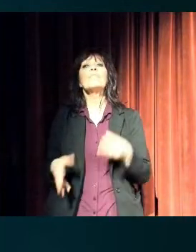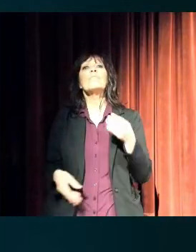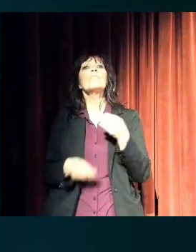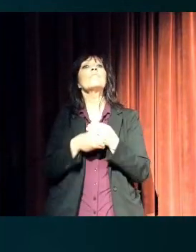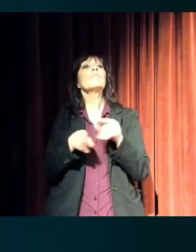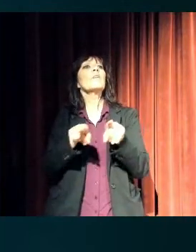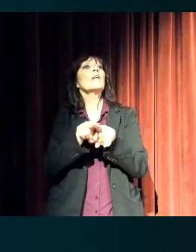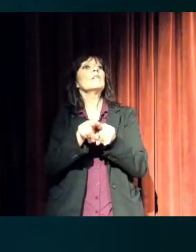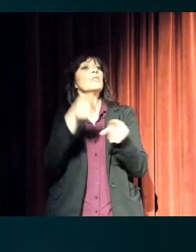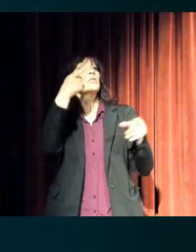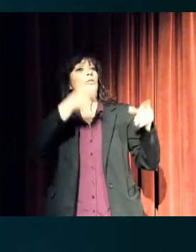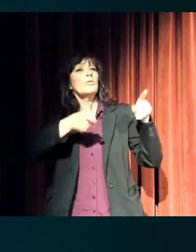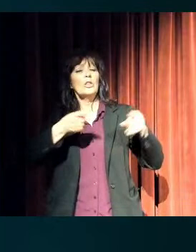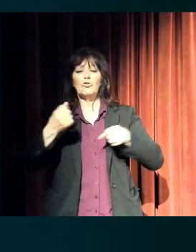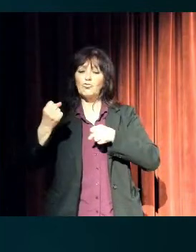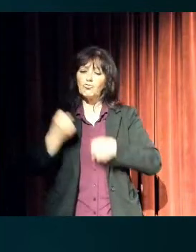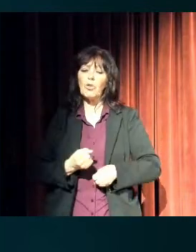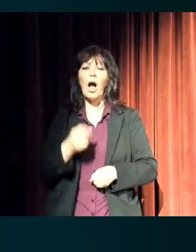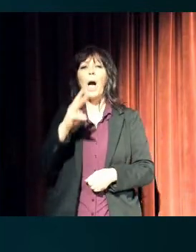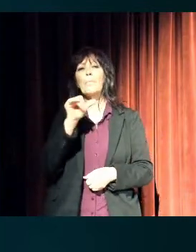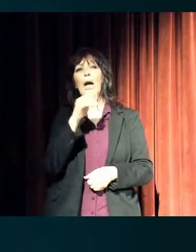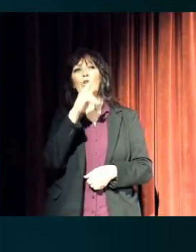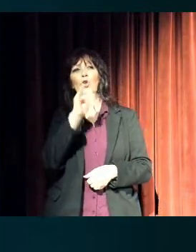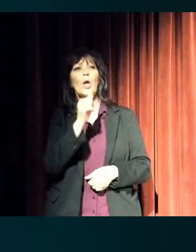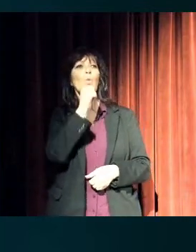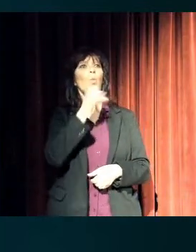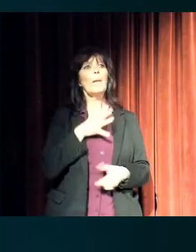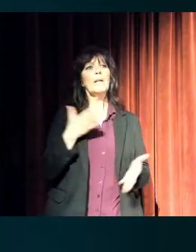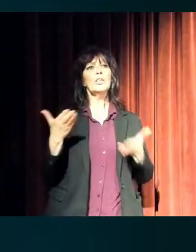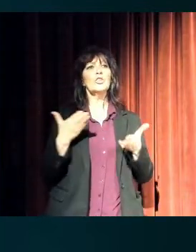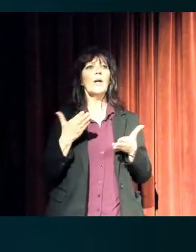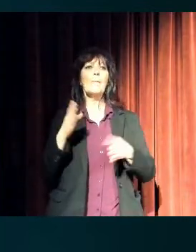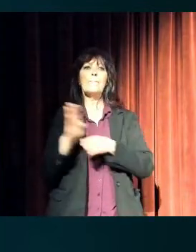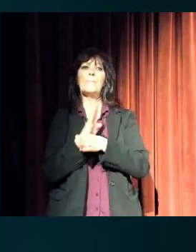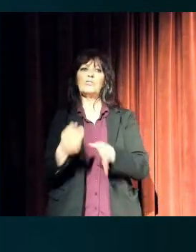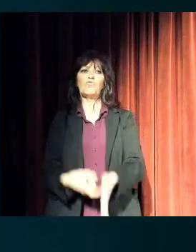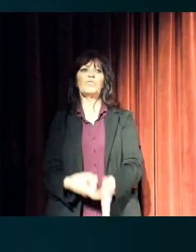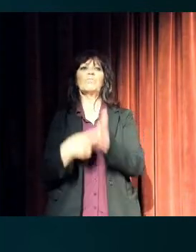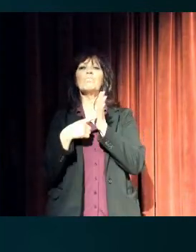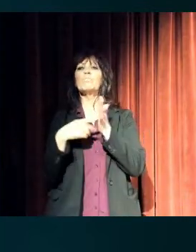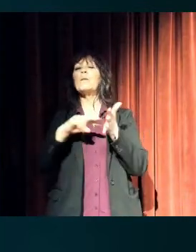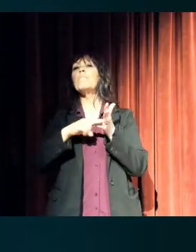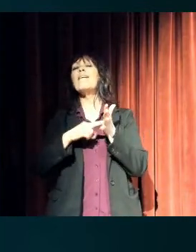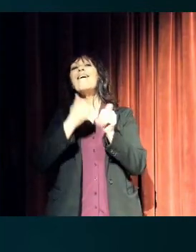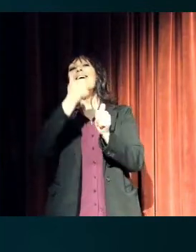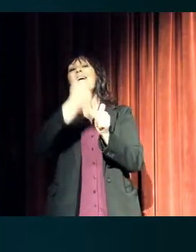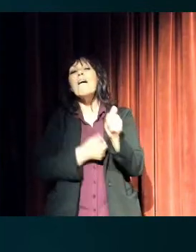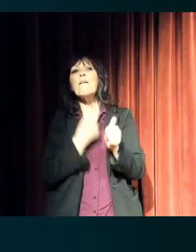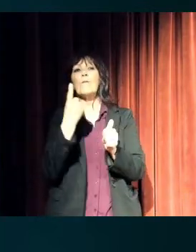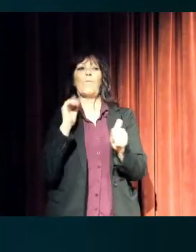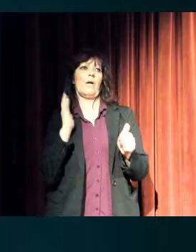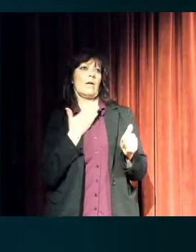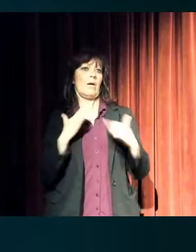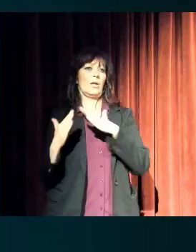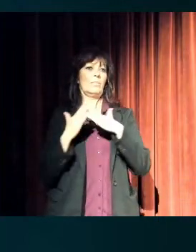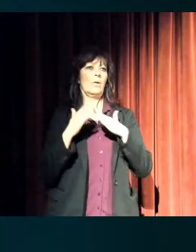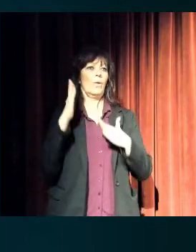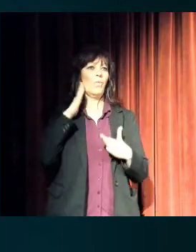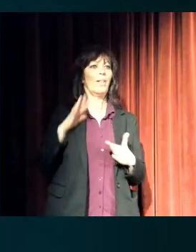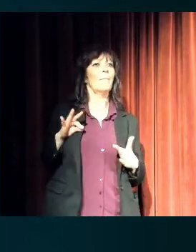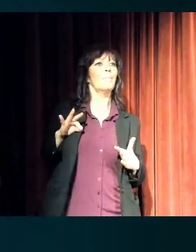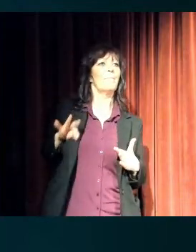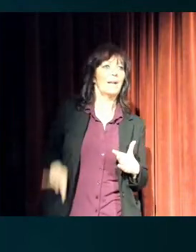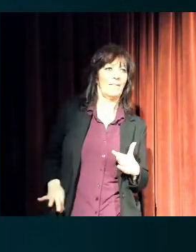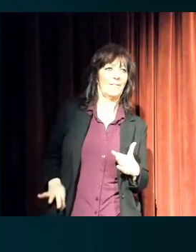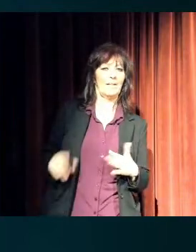Additionally, the agreement has strong minority, women, and service-disabled business requirements, meaning everyone in our community will benefit from